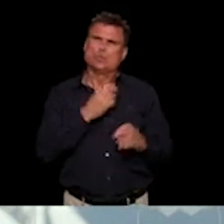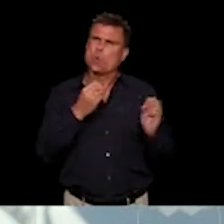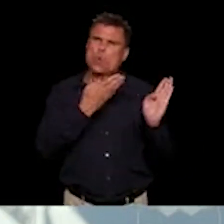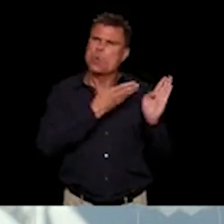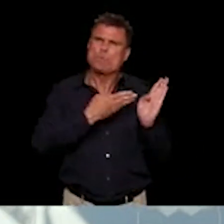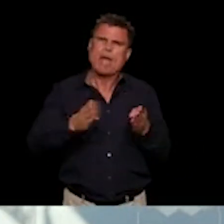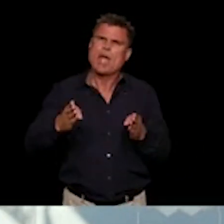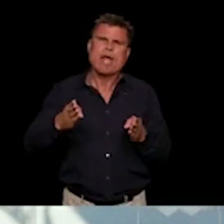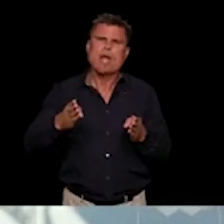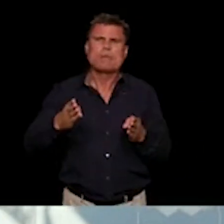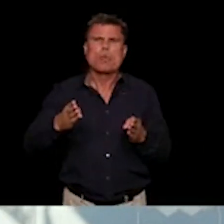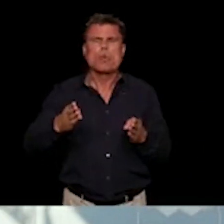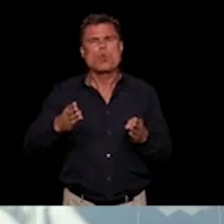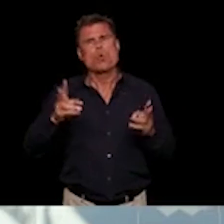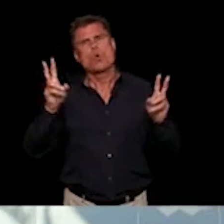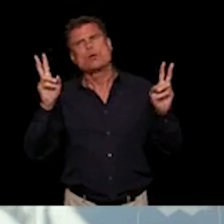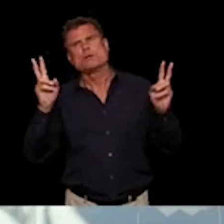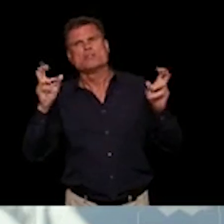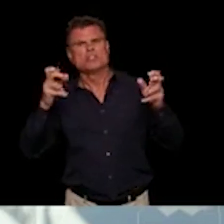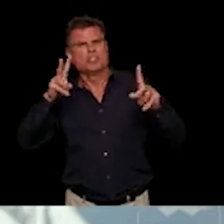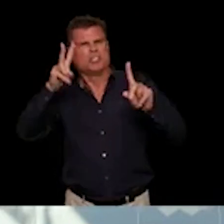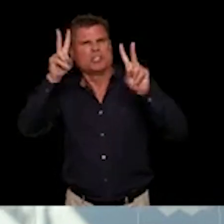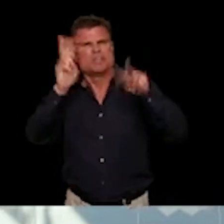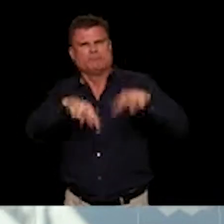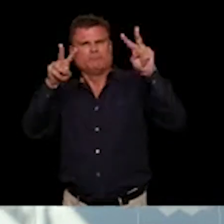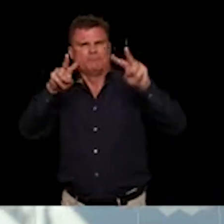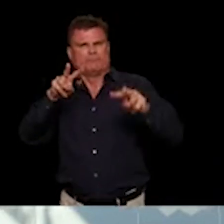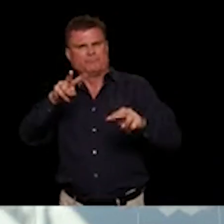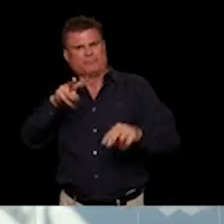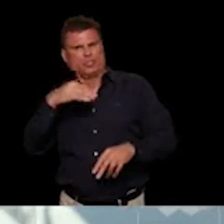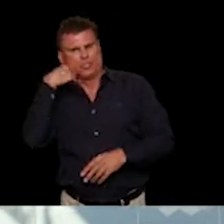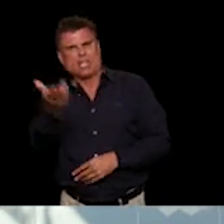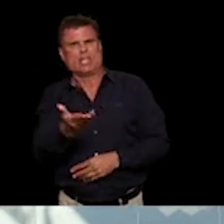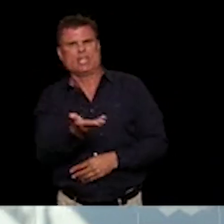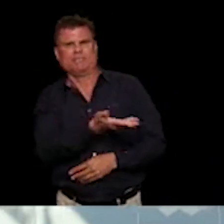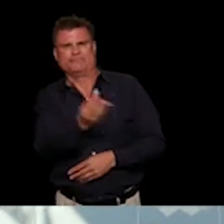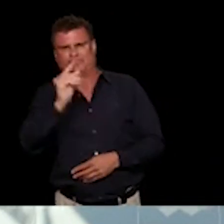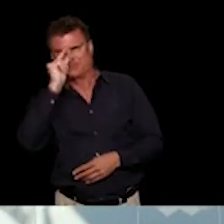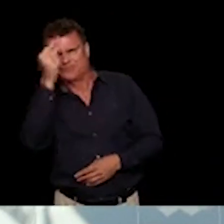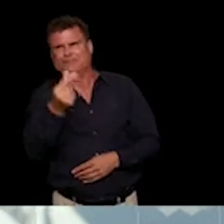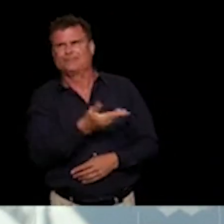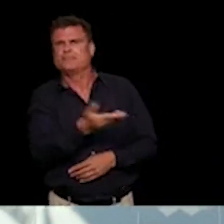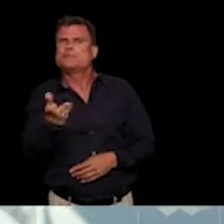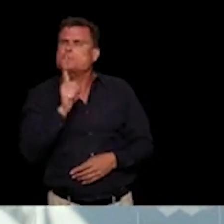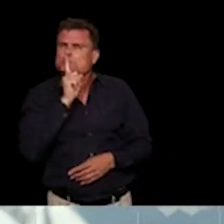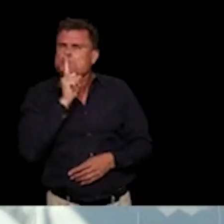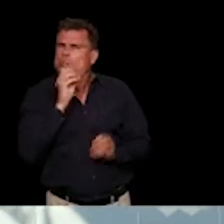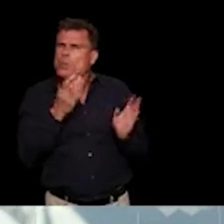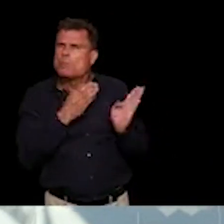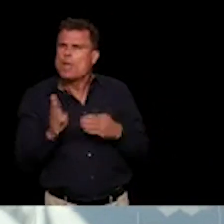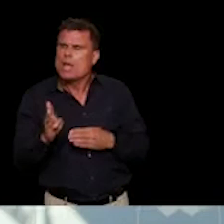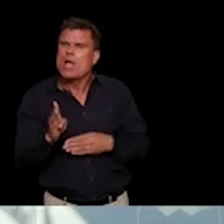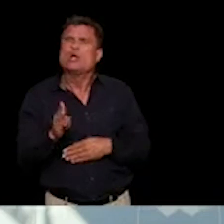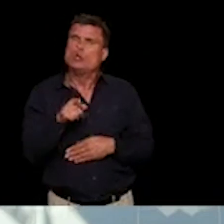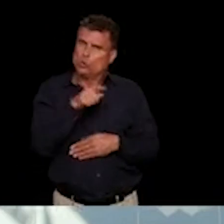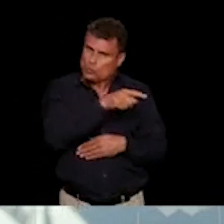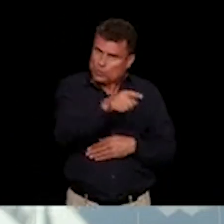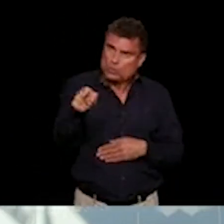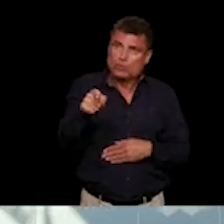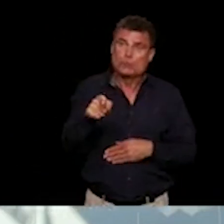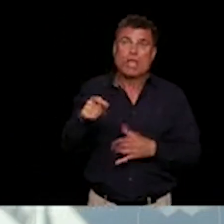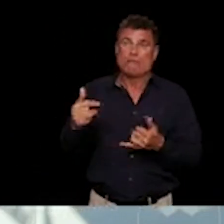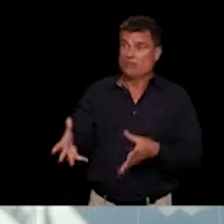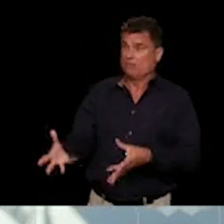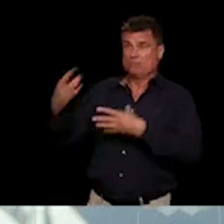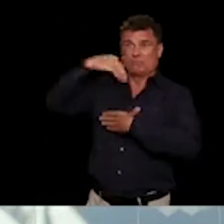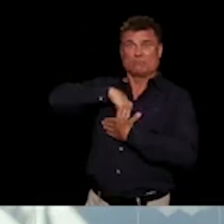people who get sick, because we got to help them get better. And overwhelmingly, and I mean even in the last couple of weeks where